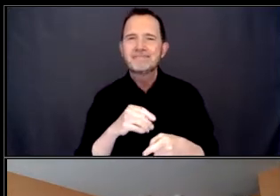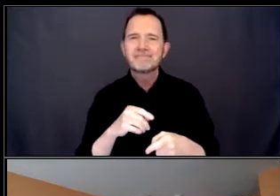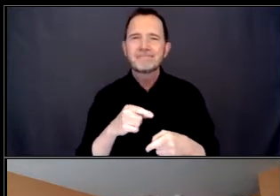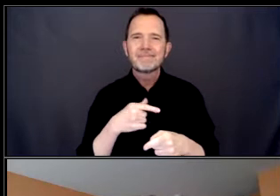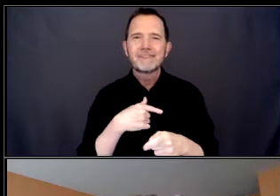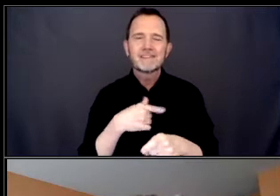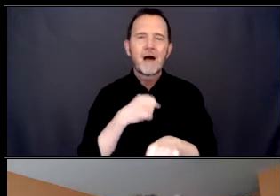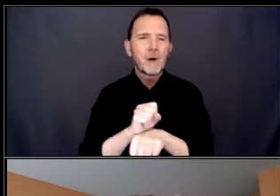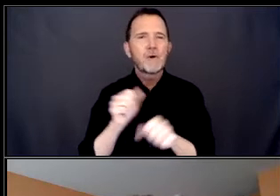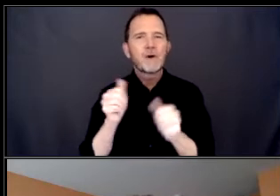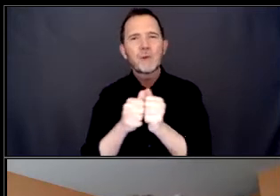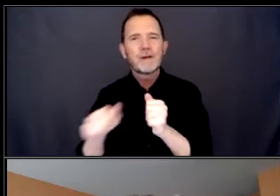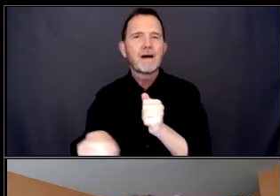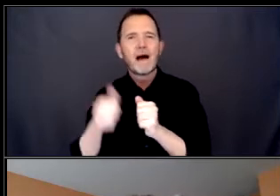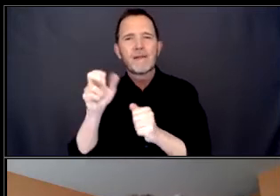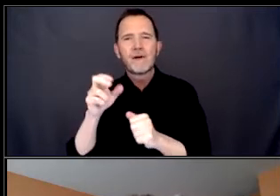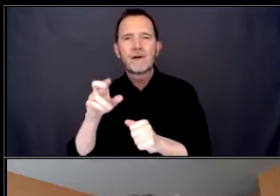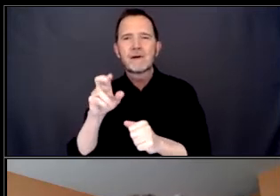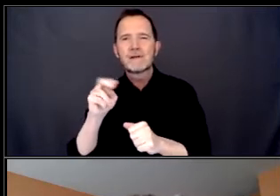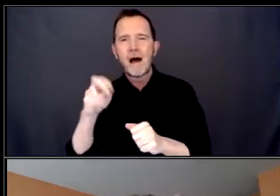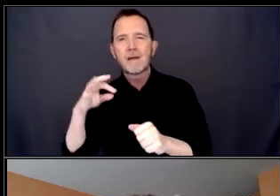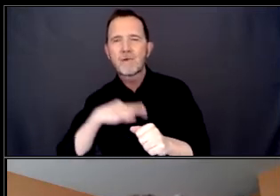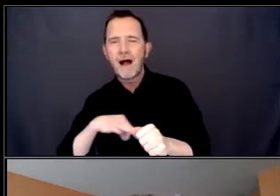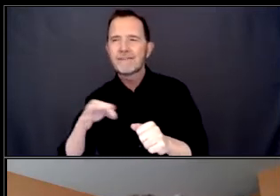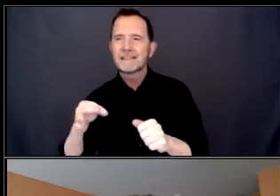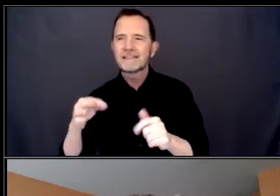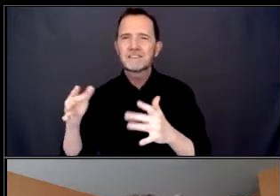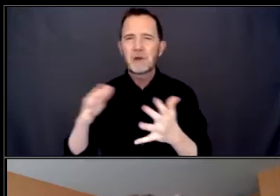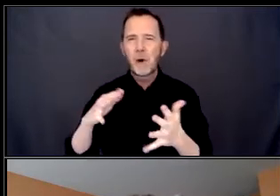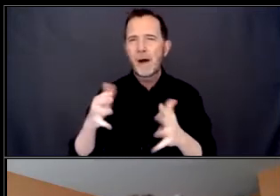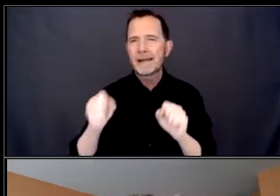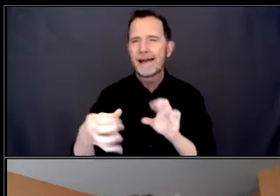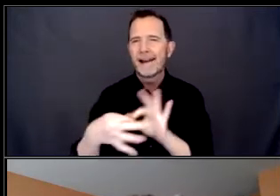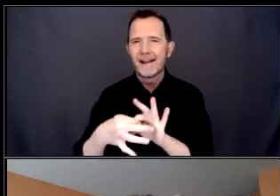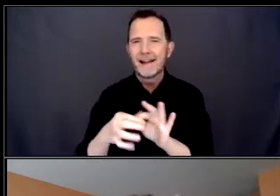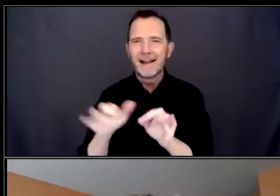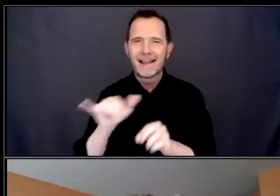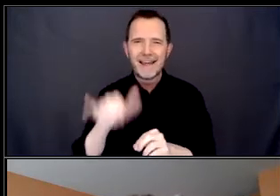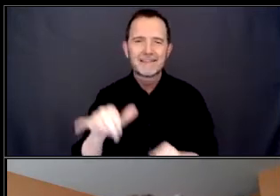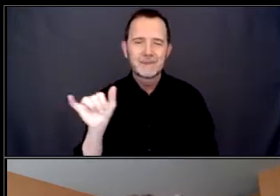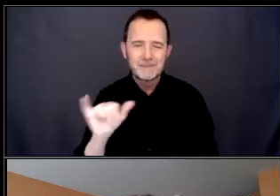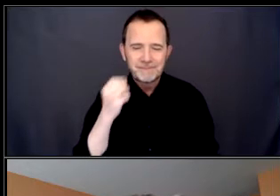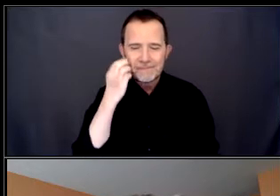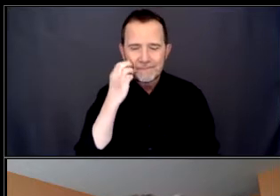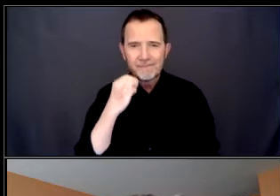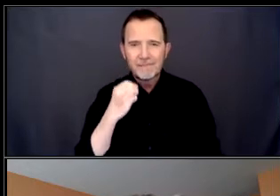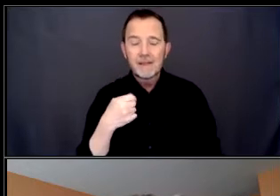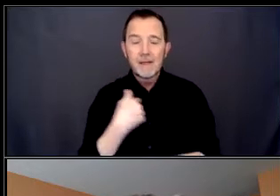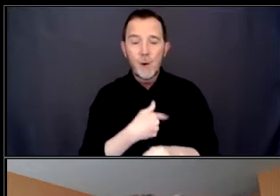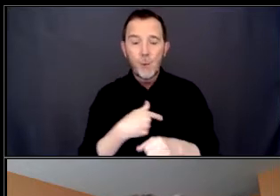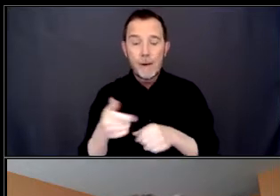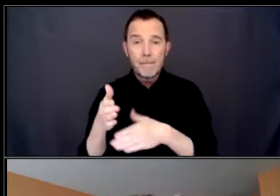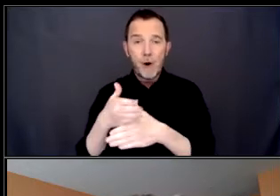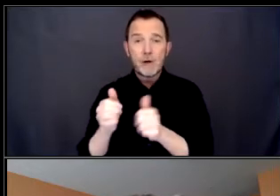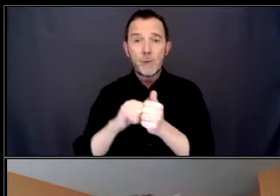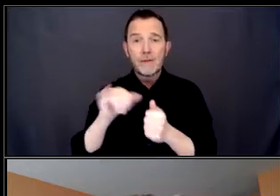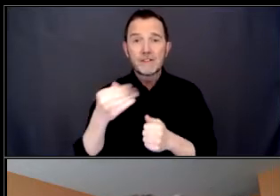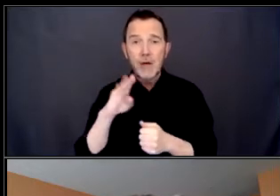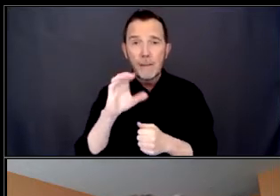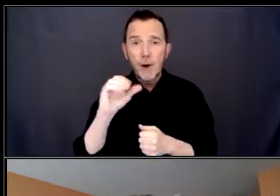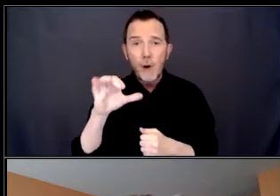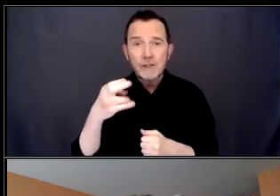people that way. So we've built that up. We are working with our managers here also to partner with the job coaches. So when we have someone come